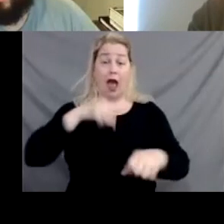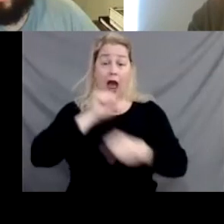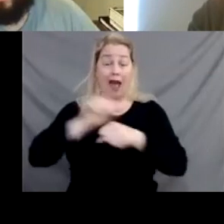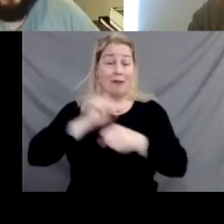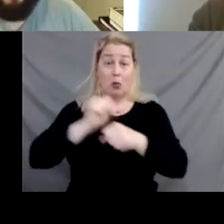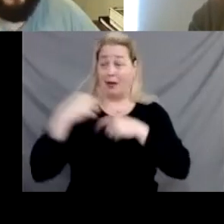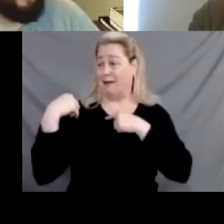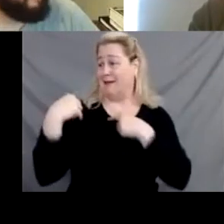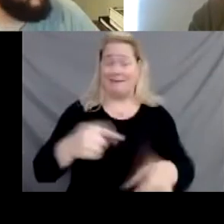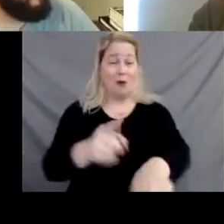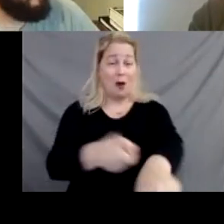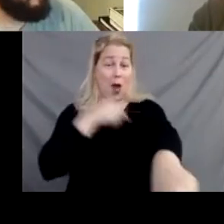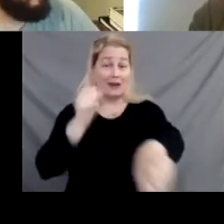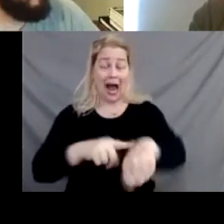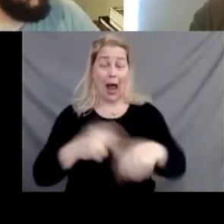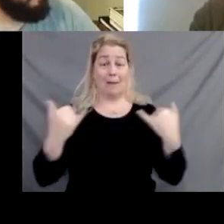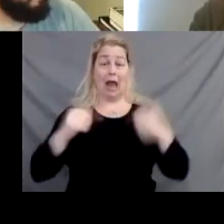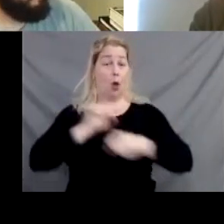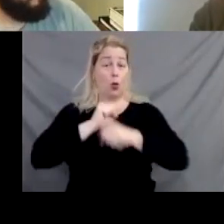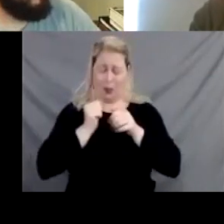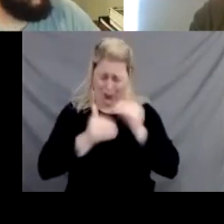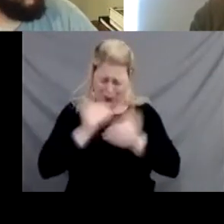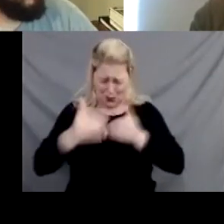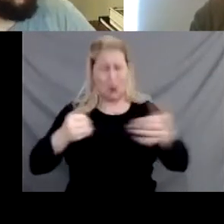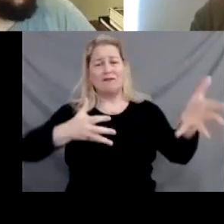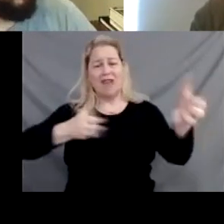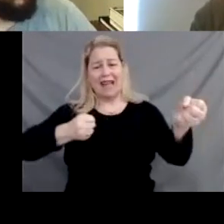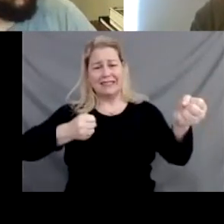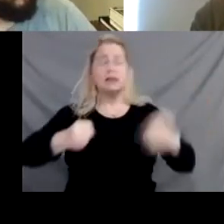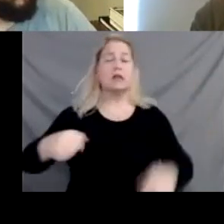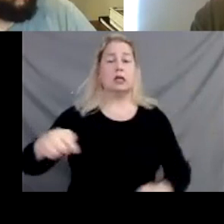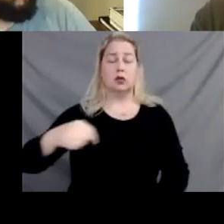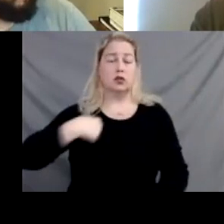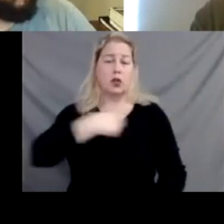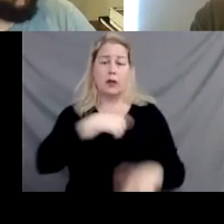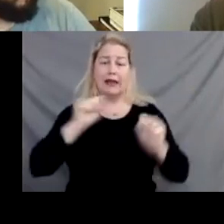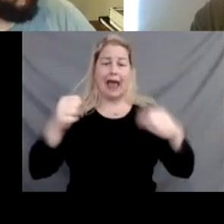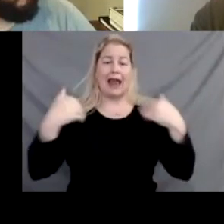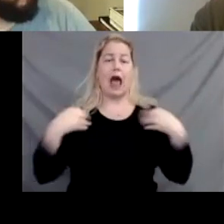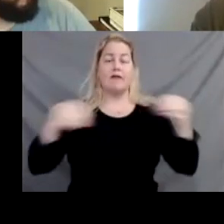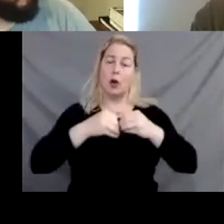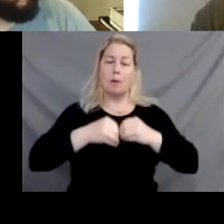long time, promise you, to get something out for the benefit of citizens.